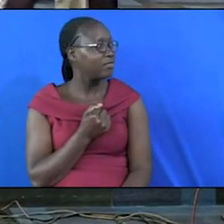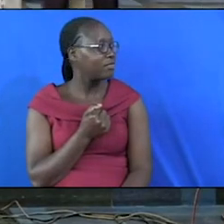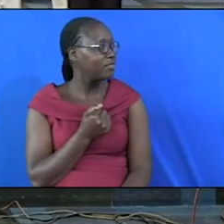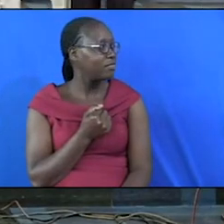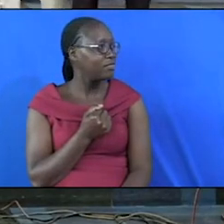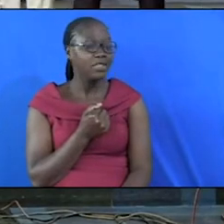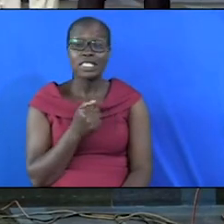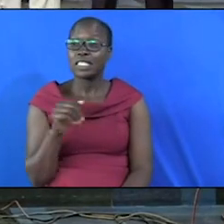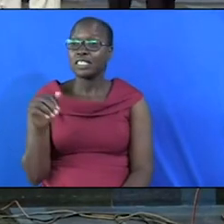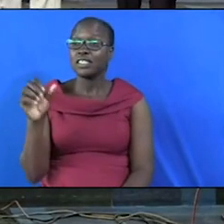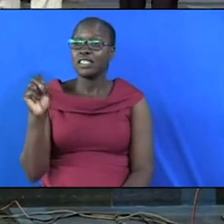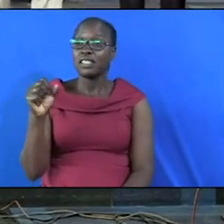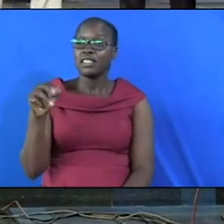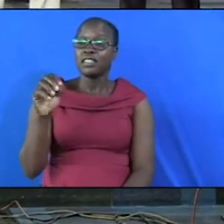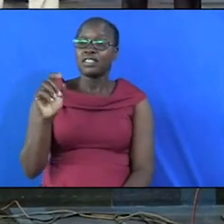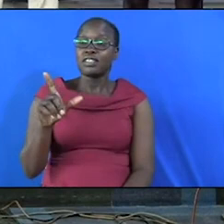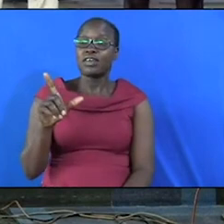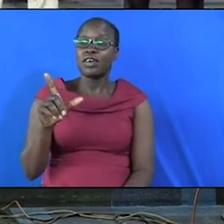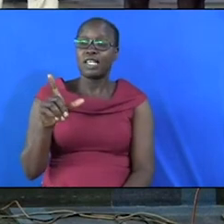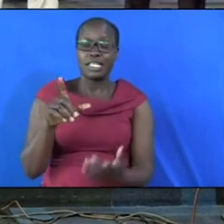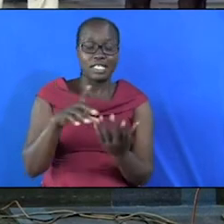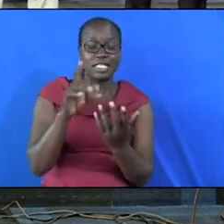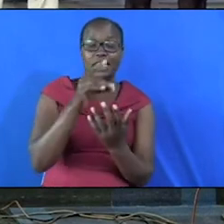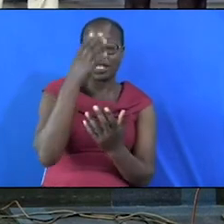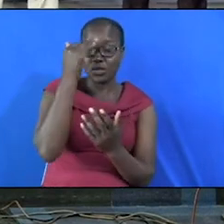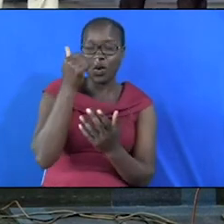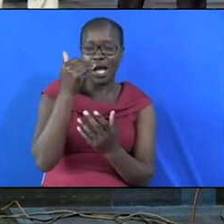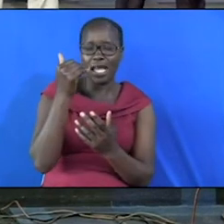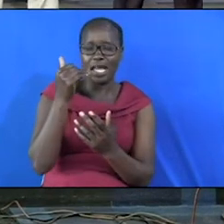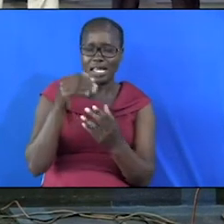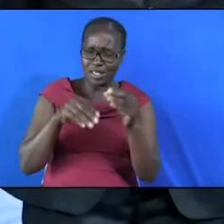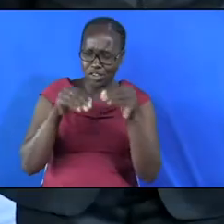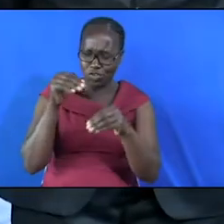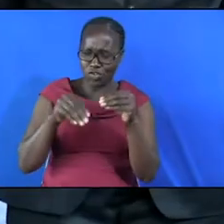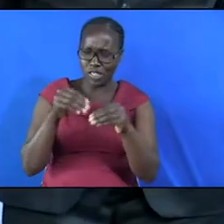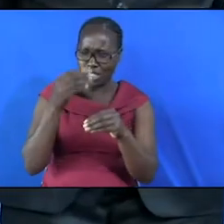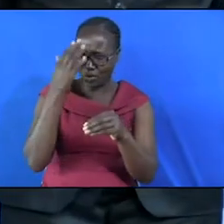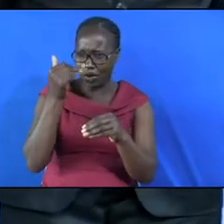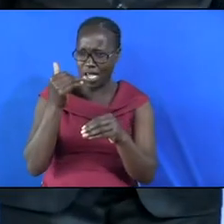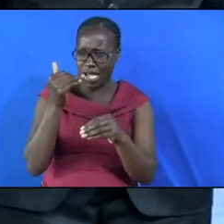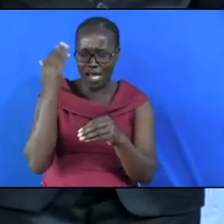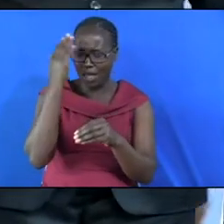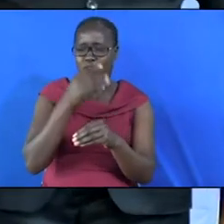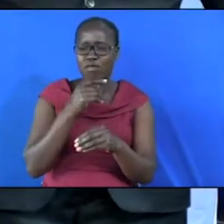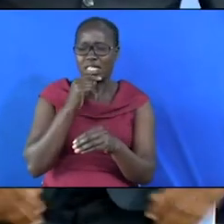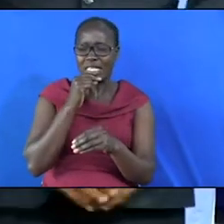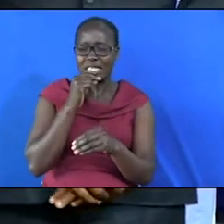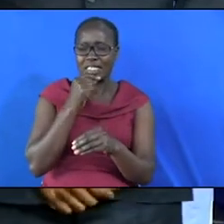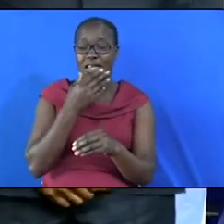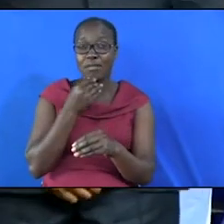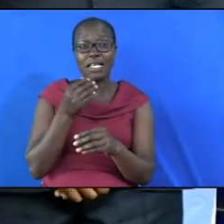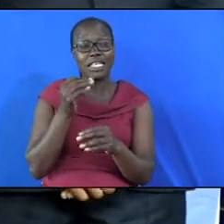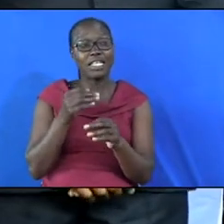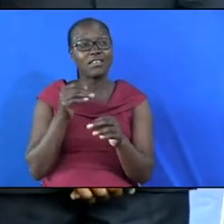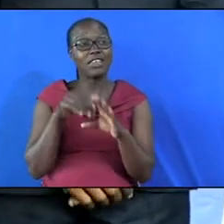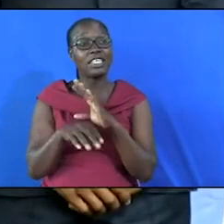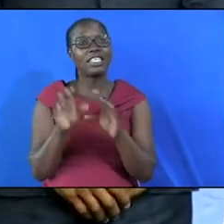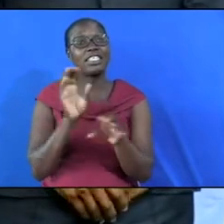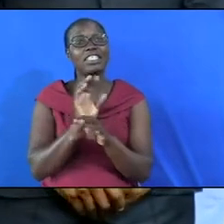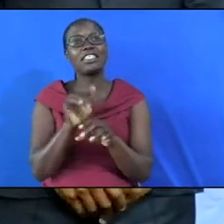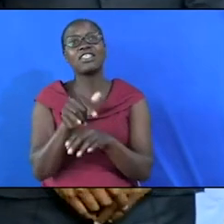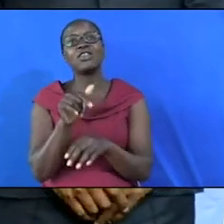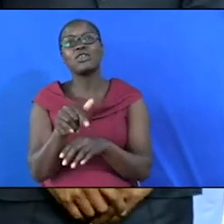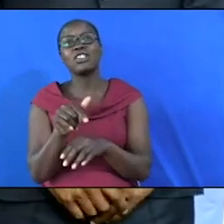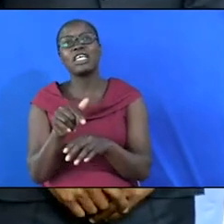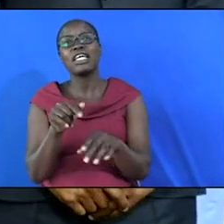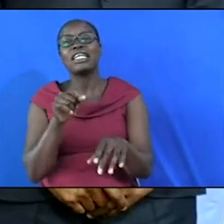is elected because he's the most handsome man in Israel. If Saul could walk in this church this morning, even